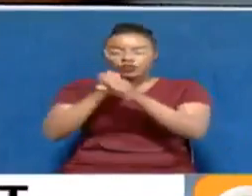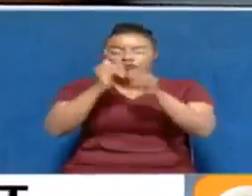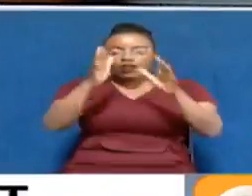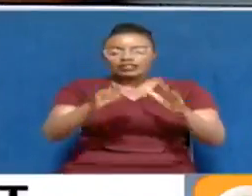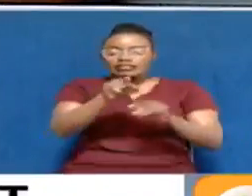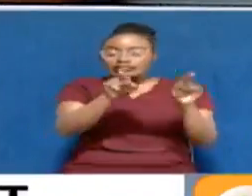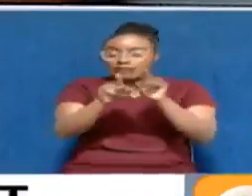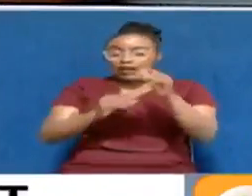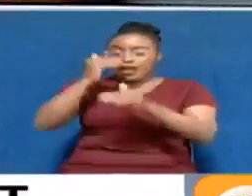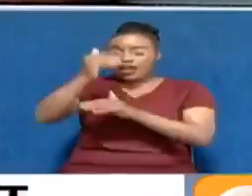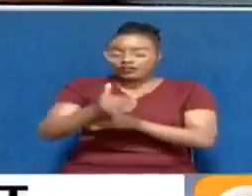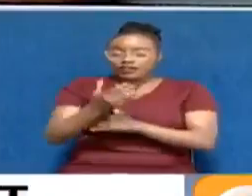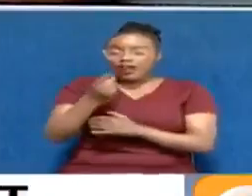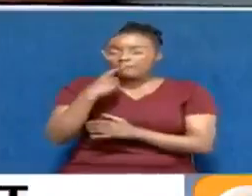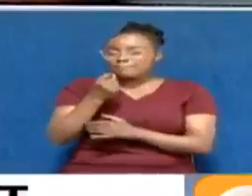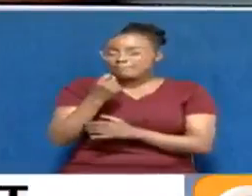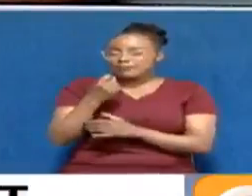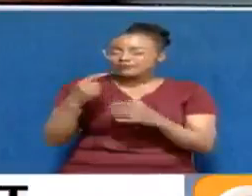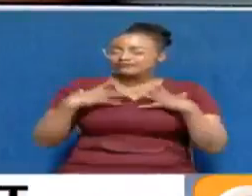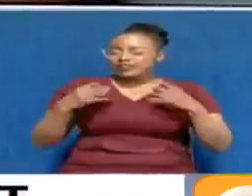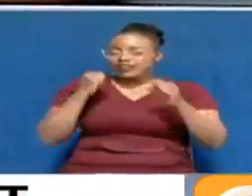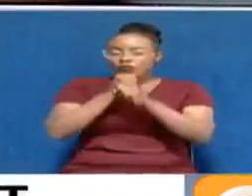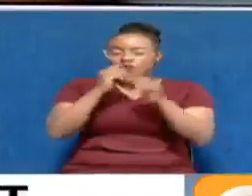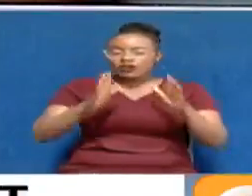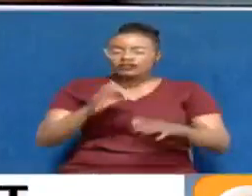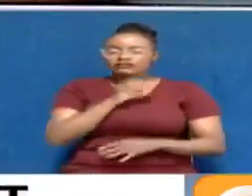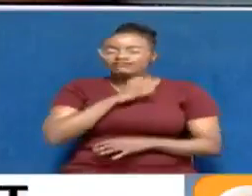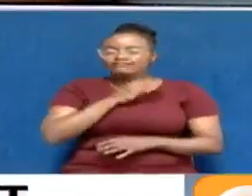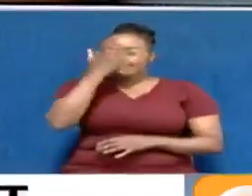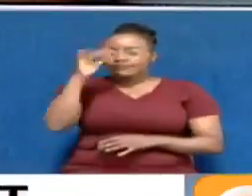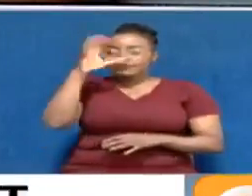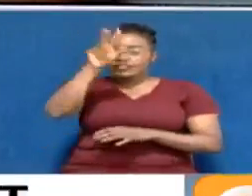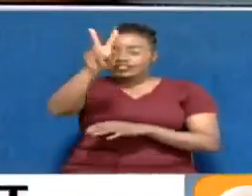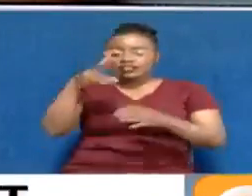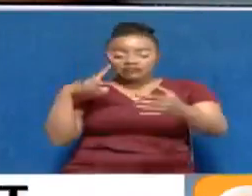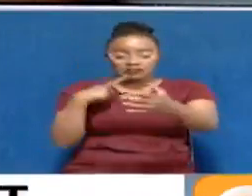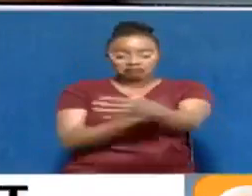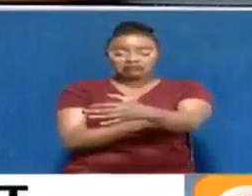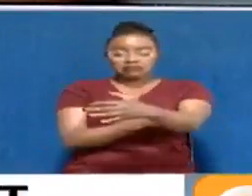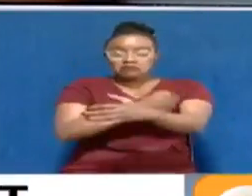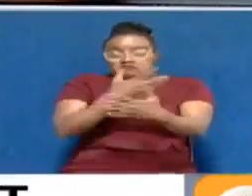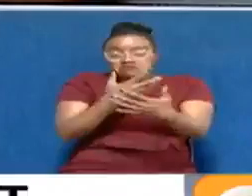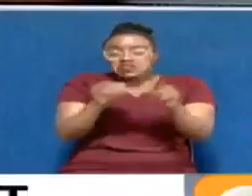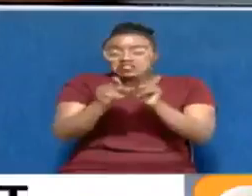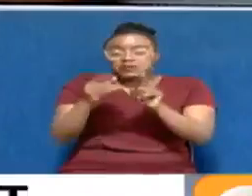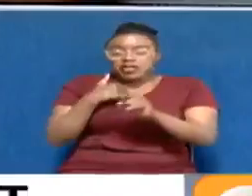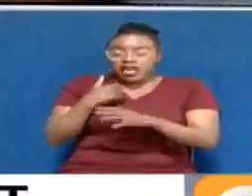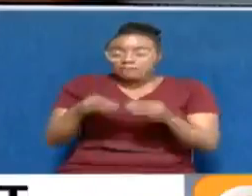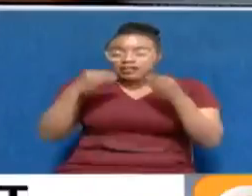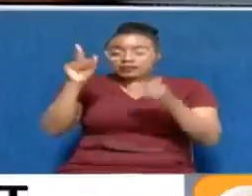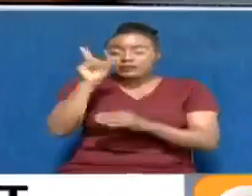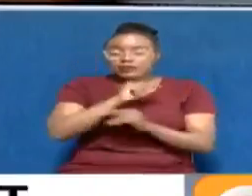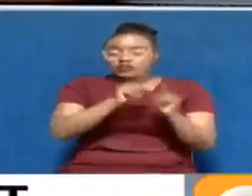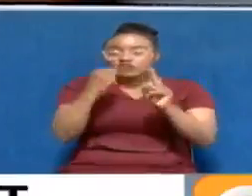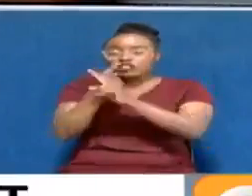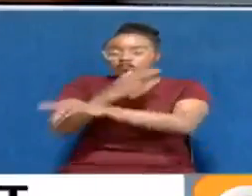workers. This comes after a number of medical practitioners complained about missing their second jab, despite being alerted to get it in